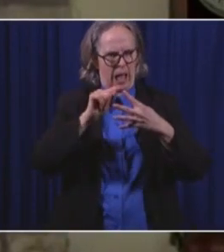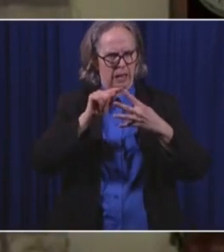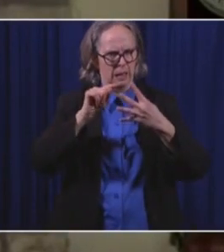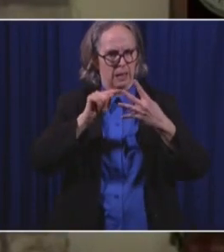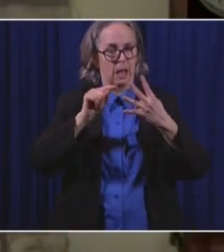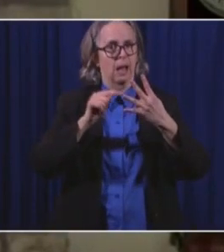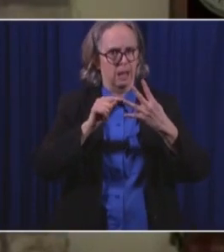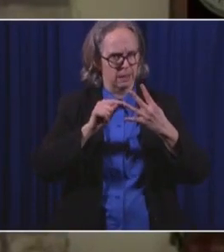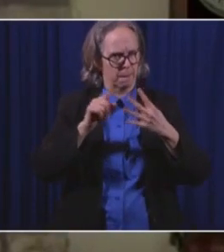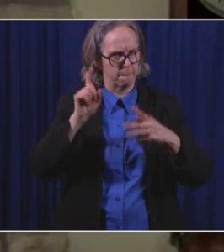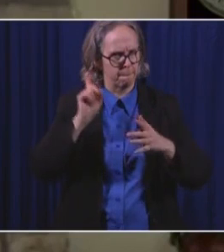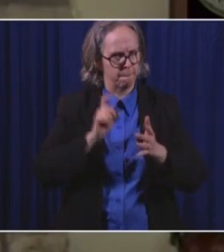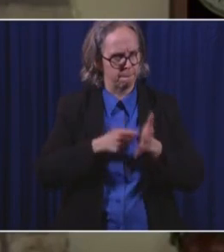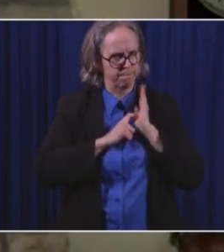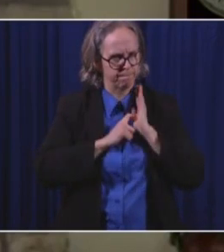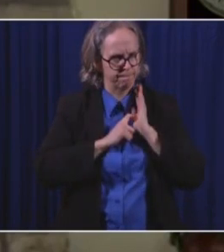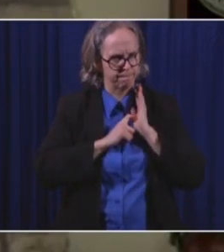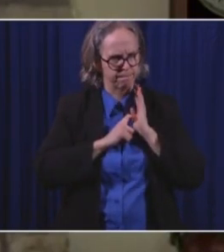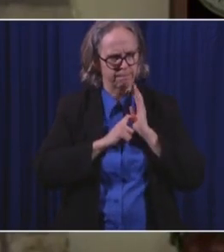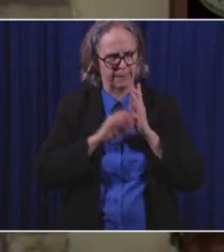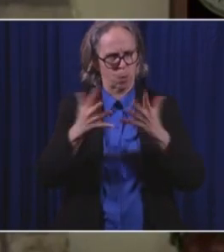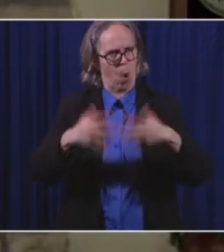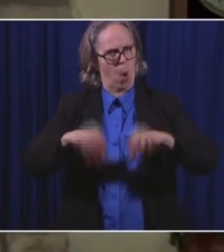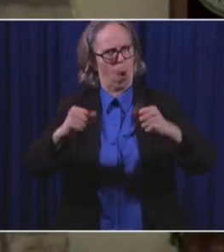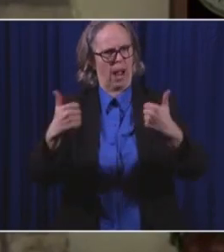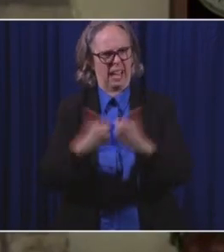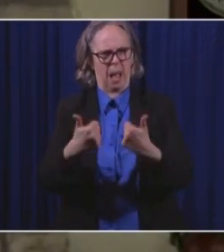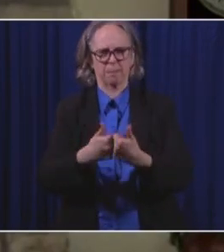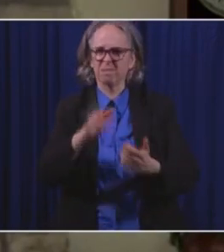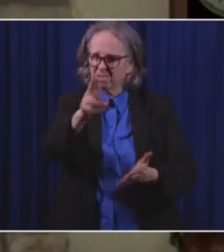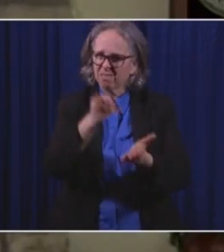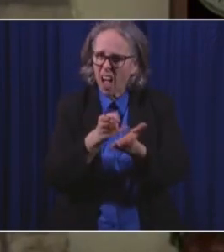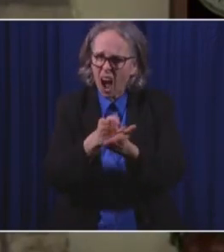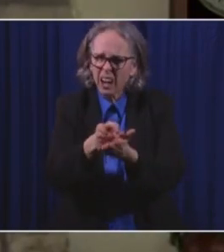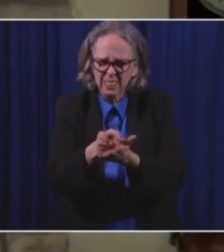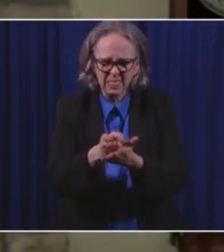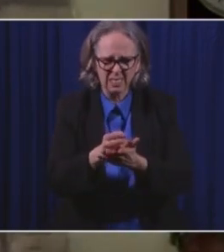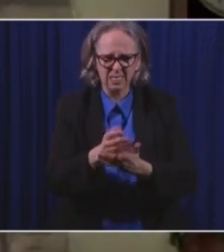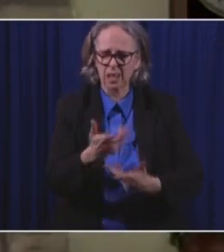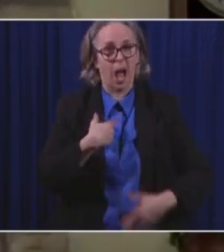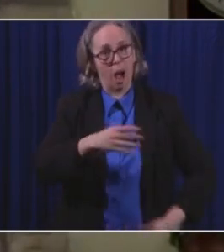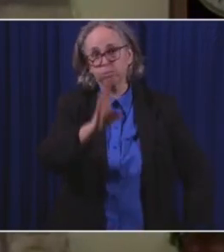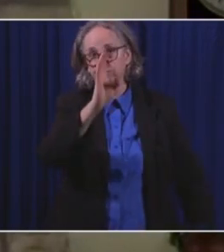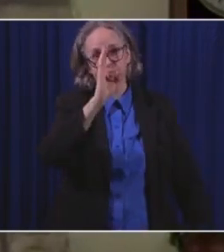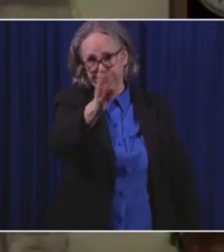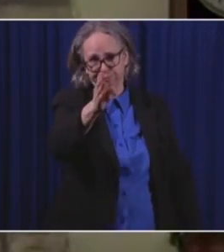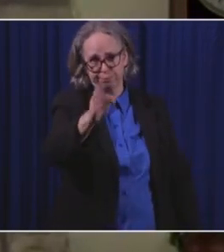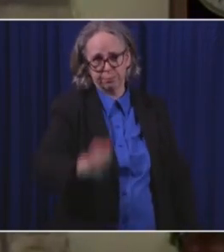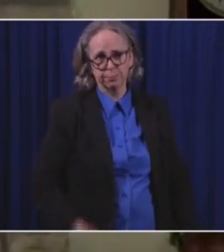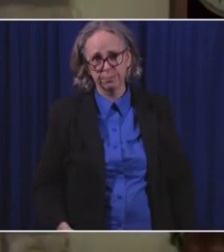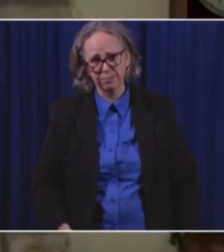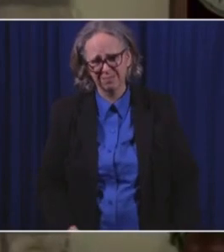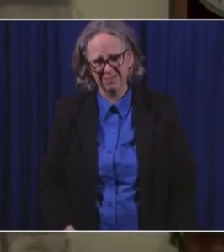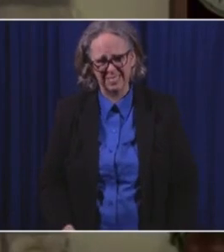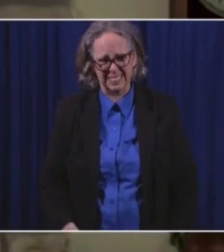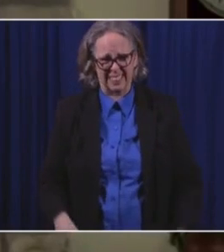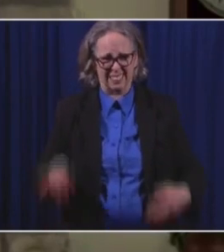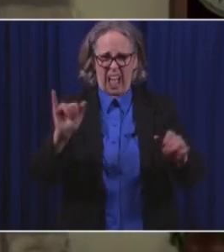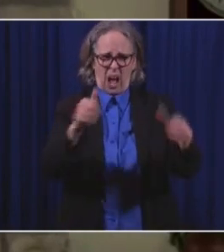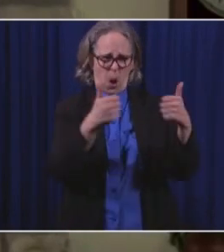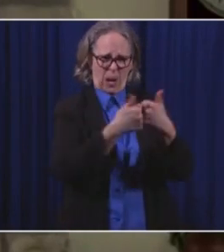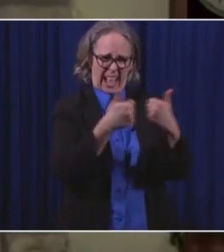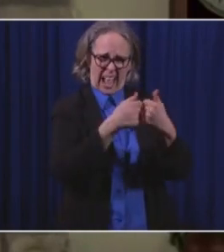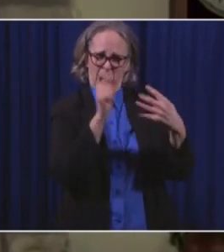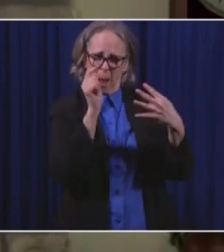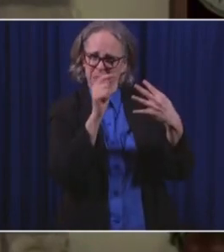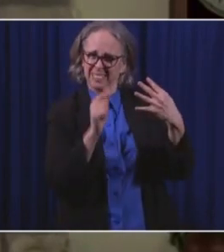Now, to be really honest and frank, the biggest threat from these games is not what goes on inside